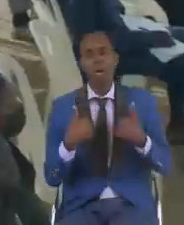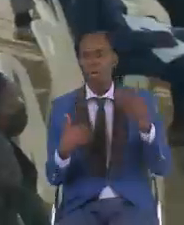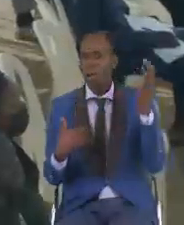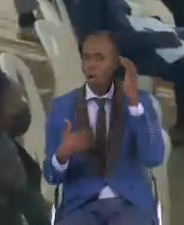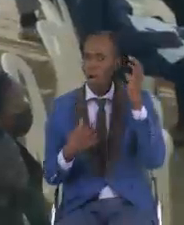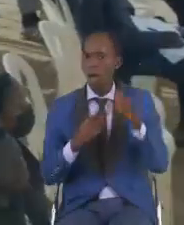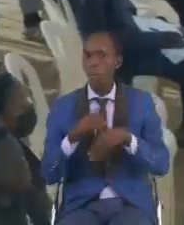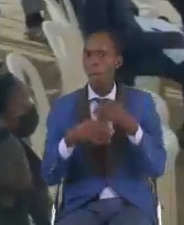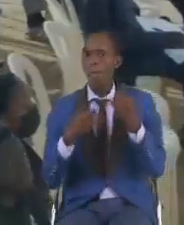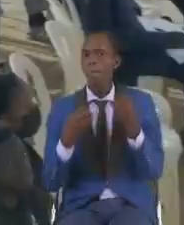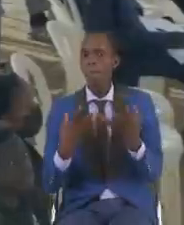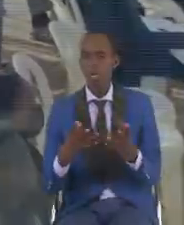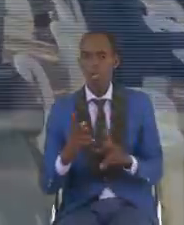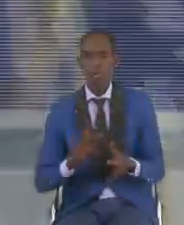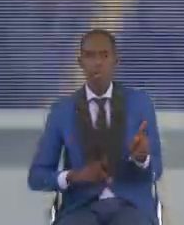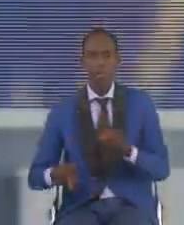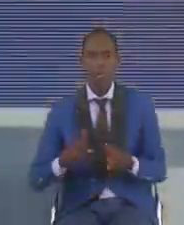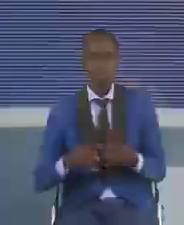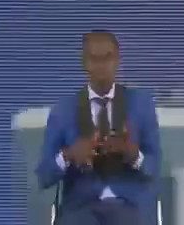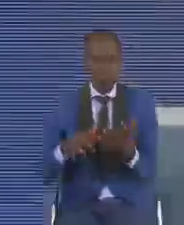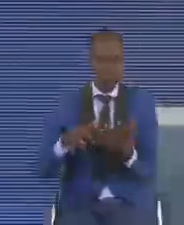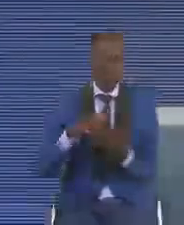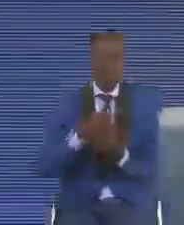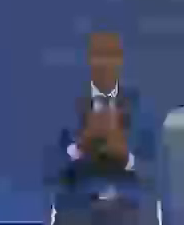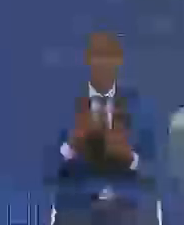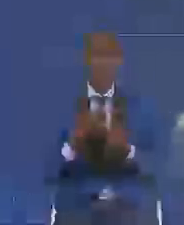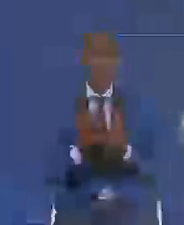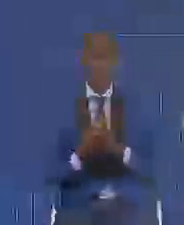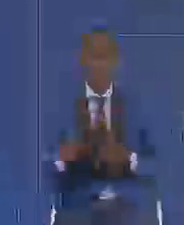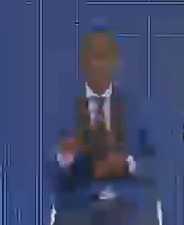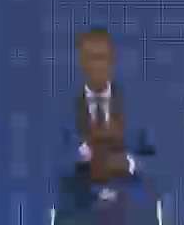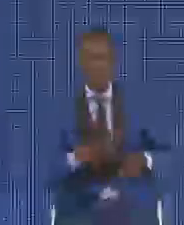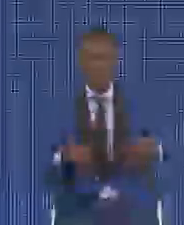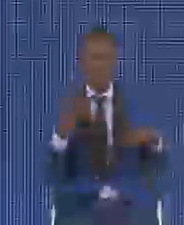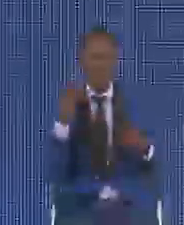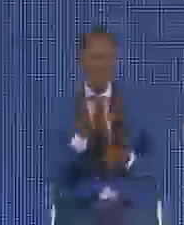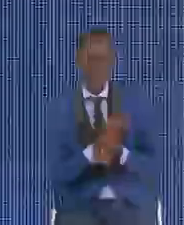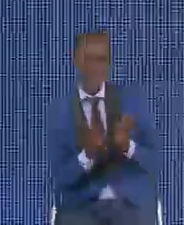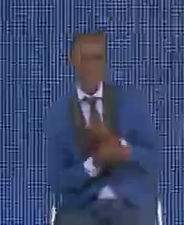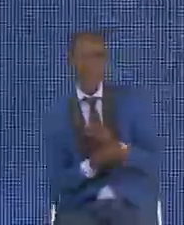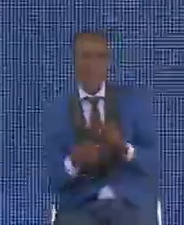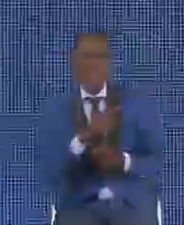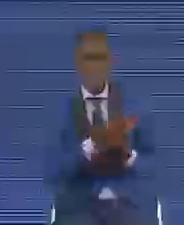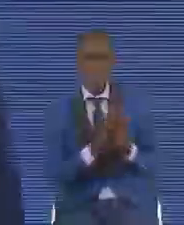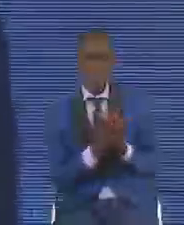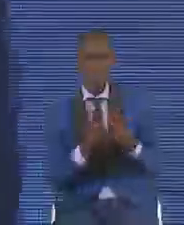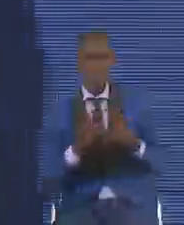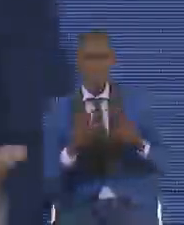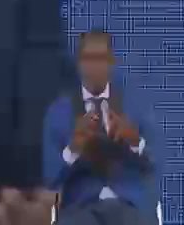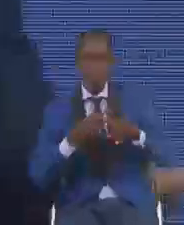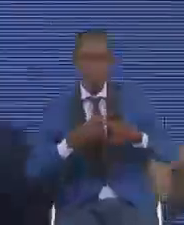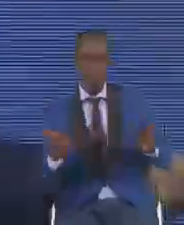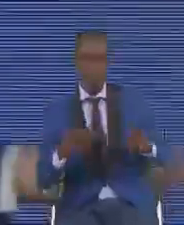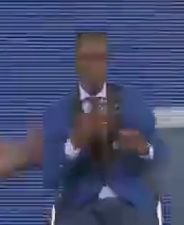many people, those people, their lives were transformed. They became very different and distinguished.